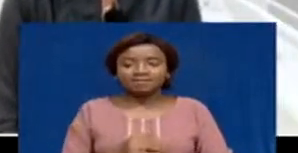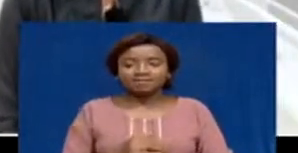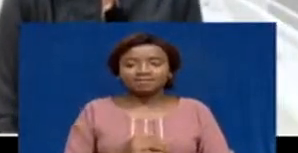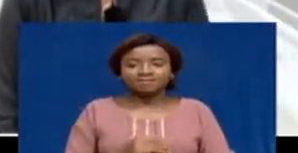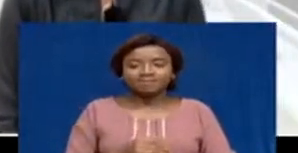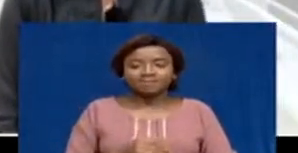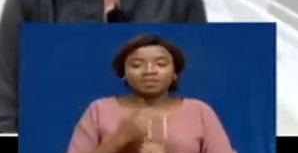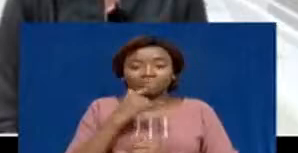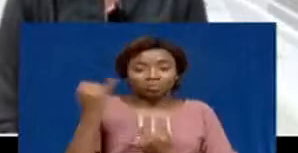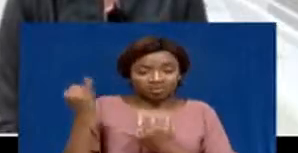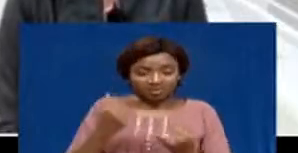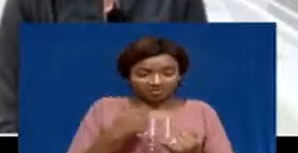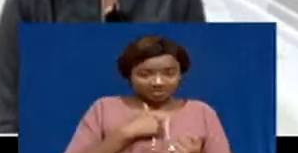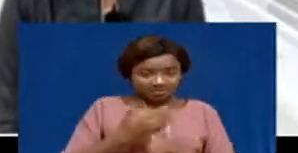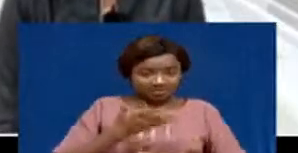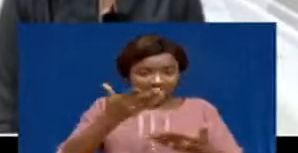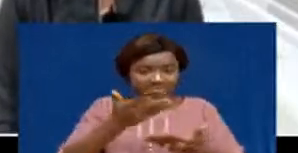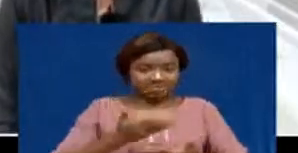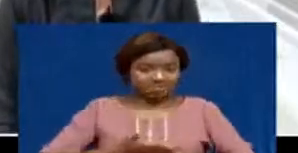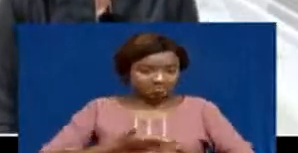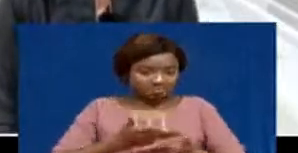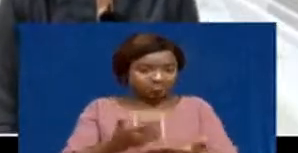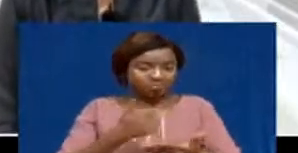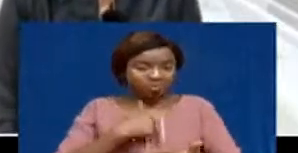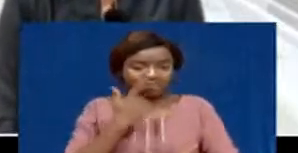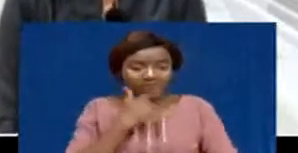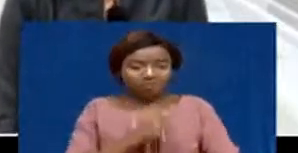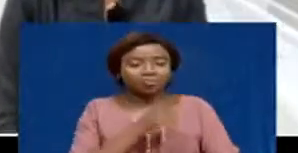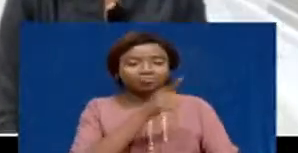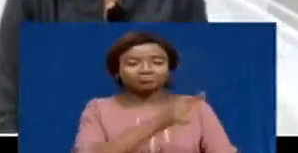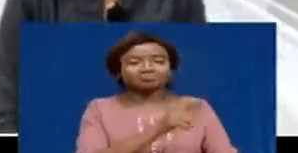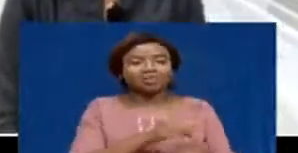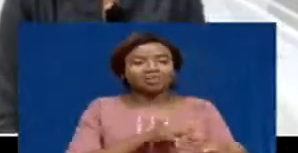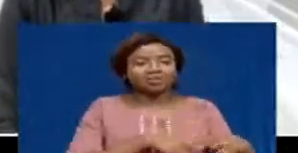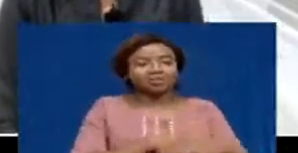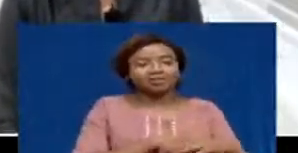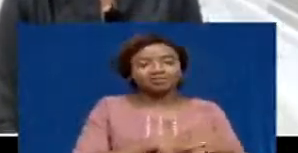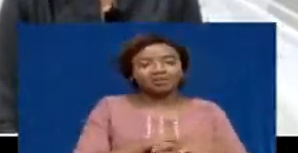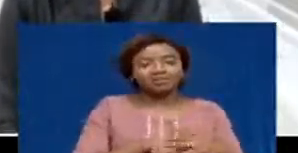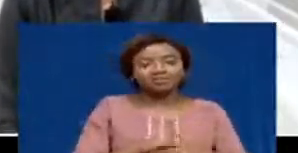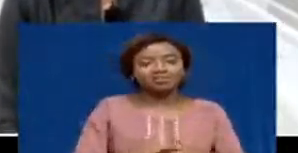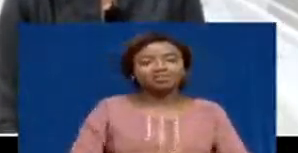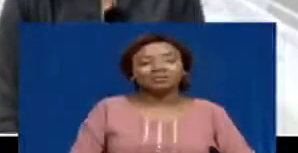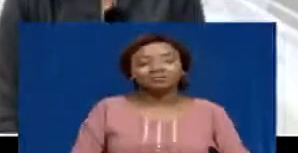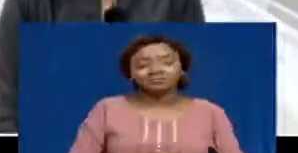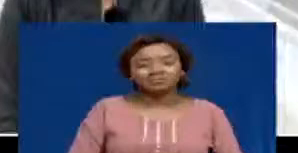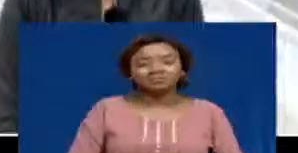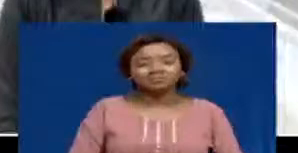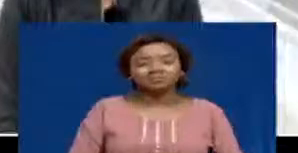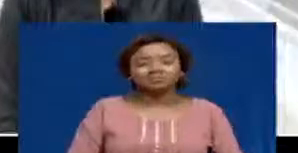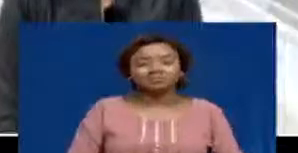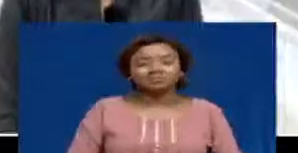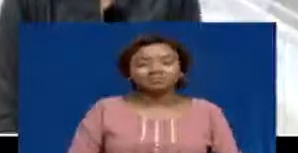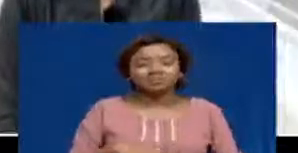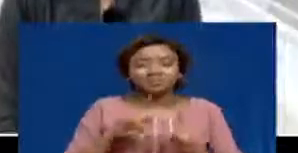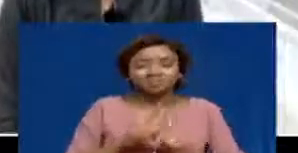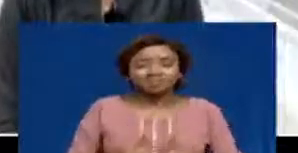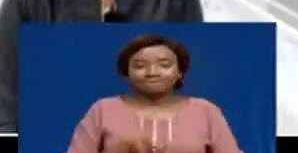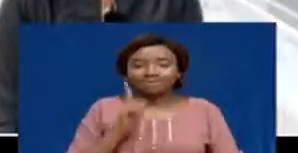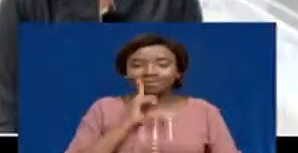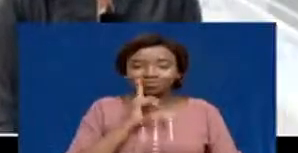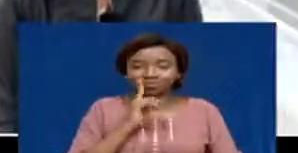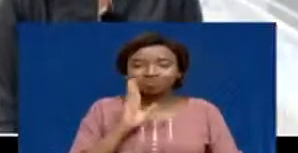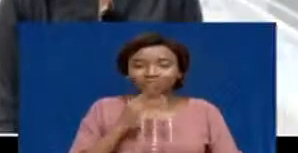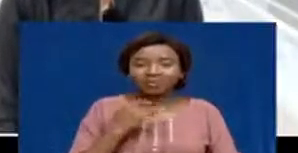Football Club. They bring together different members from different parts of the world, and including Kenya. And tomorrow we'll get a